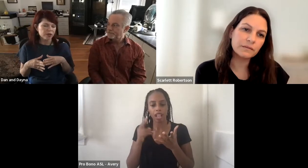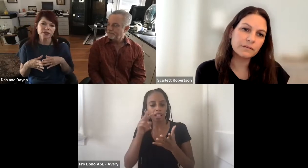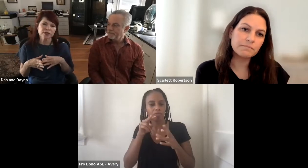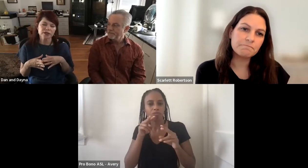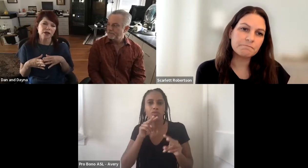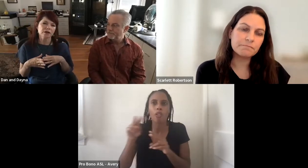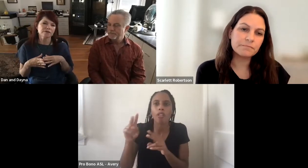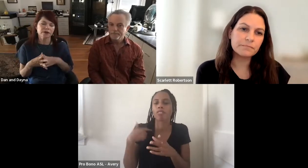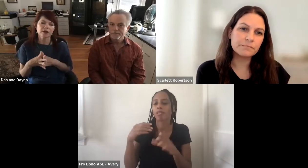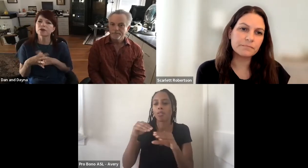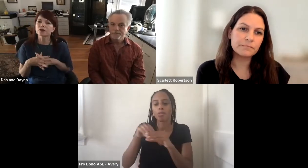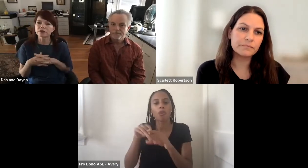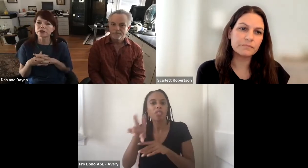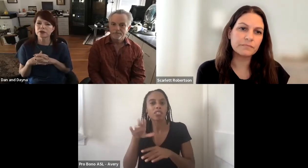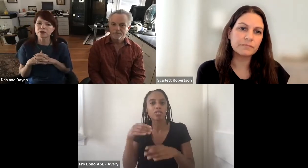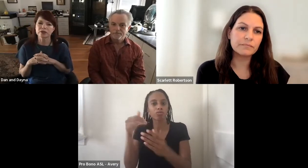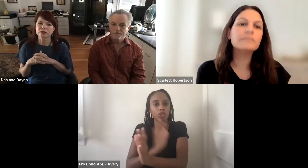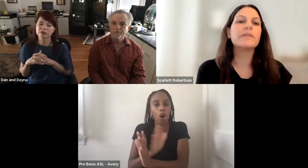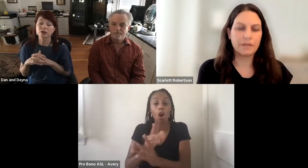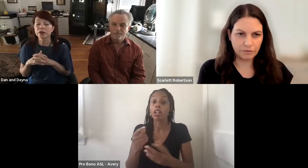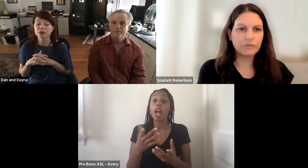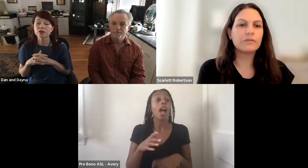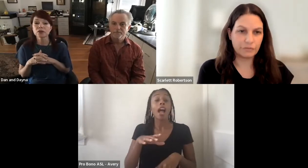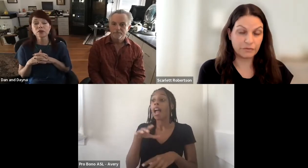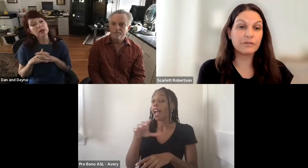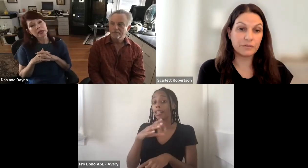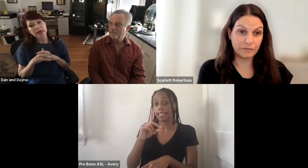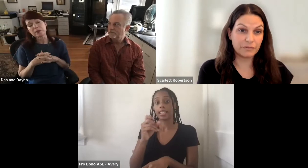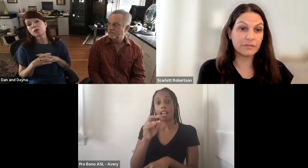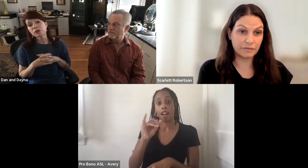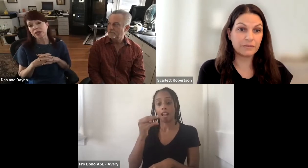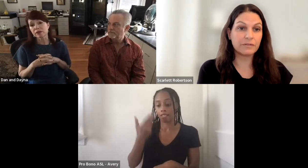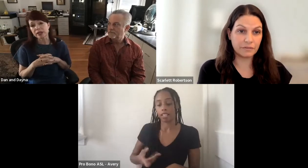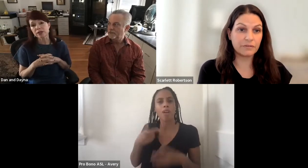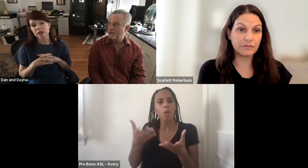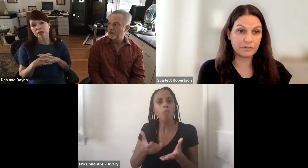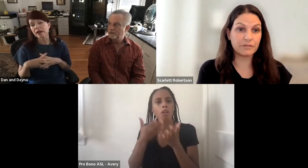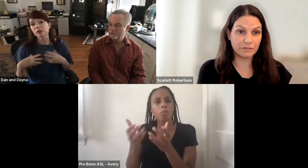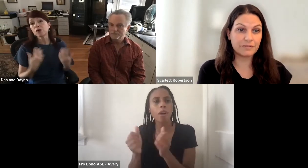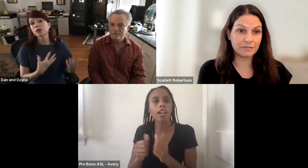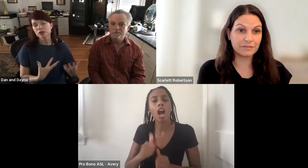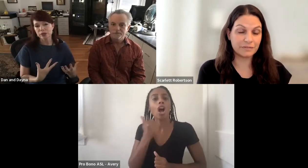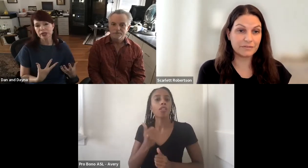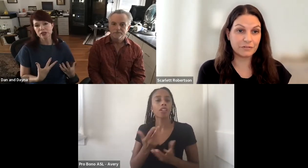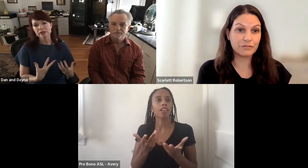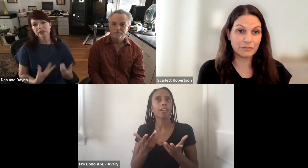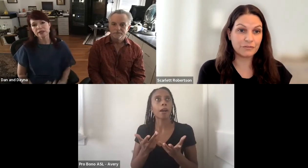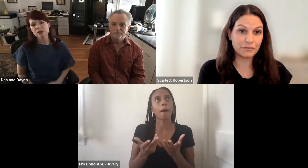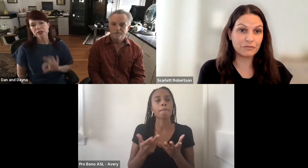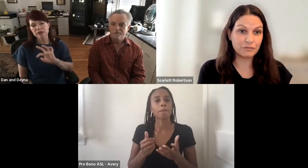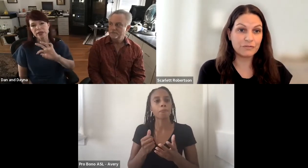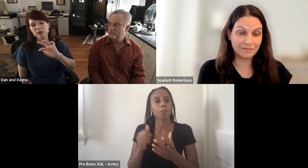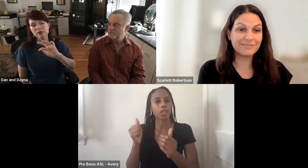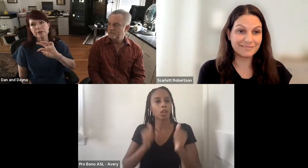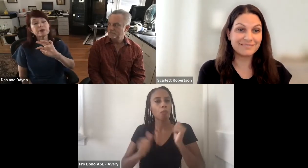the voices of other singers, songwriters who had been moved to cover that song and have their own interpretation of it. So